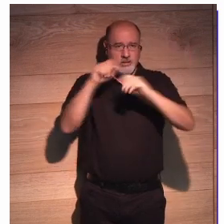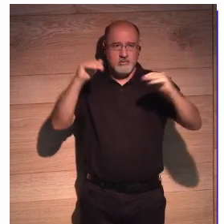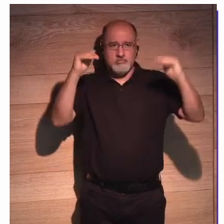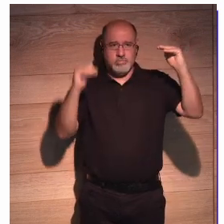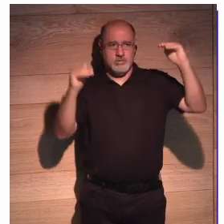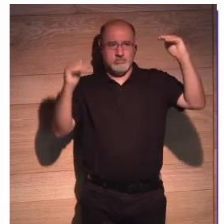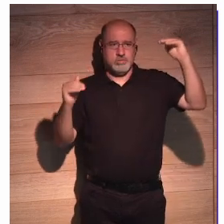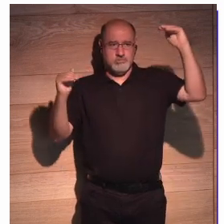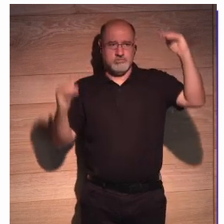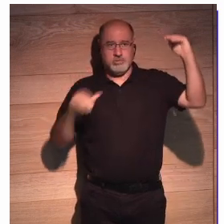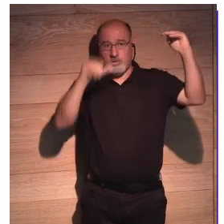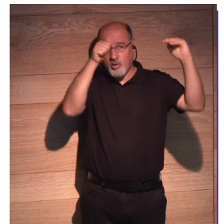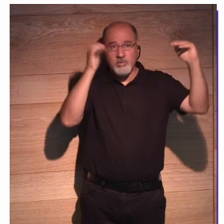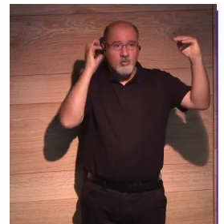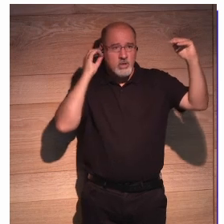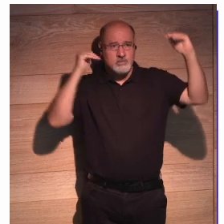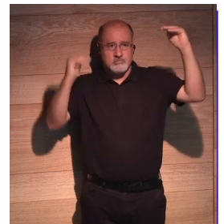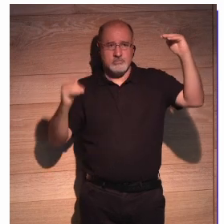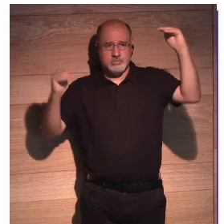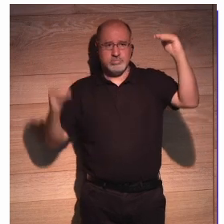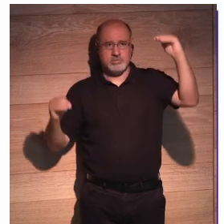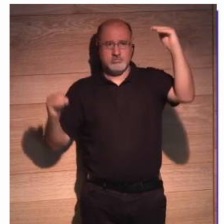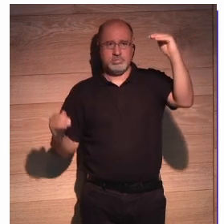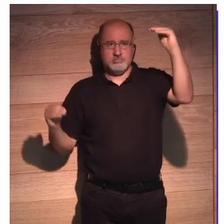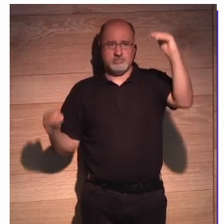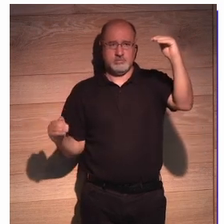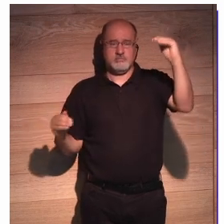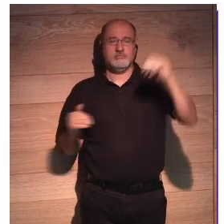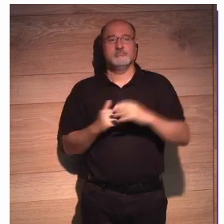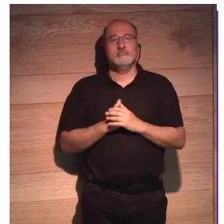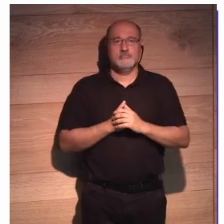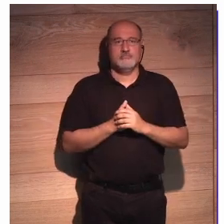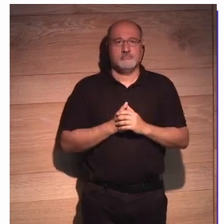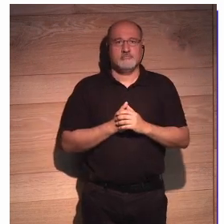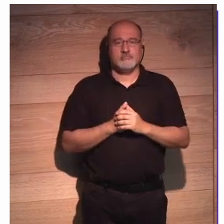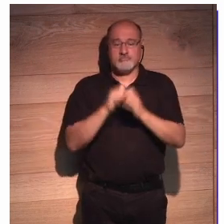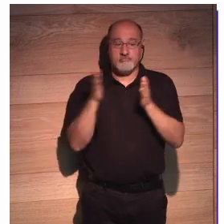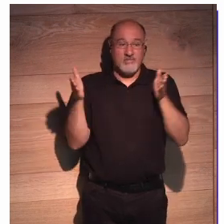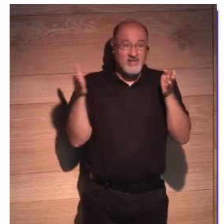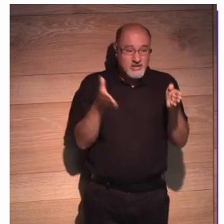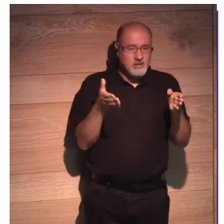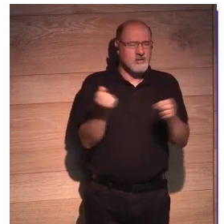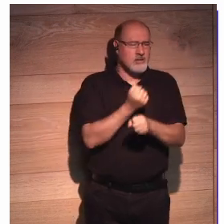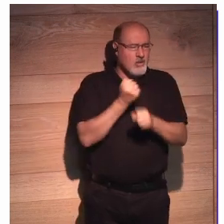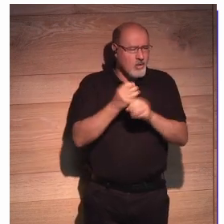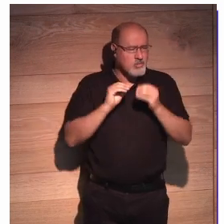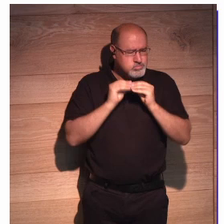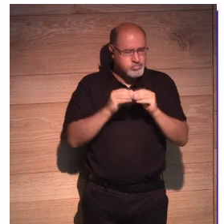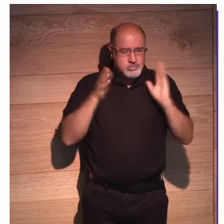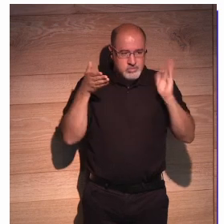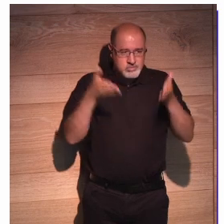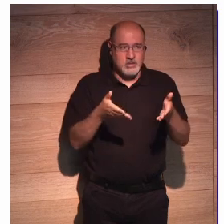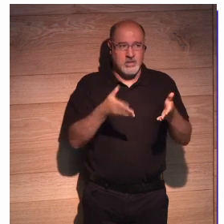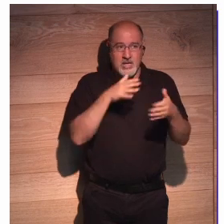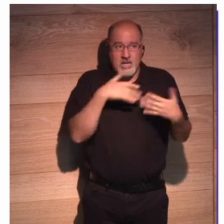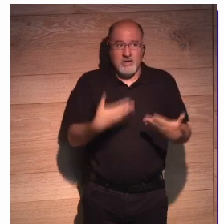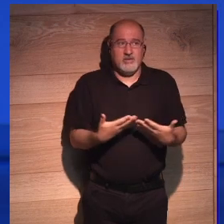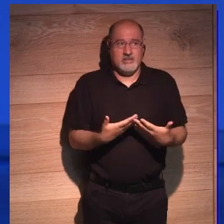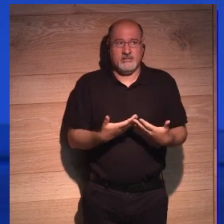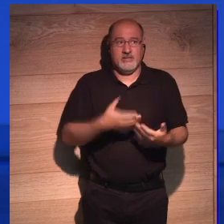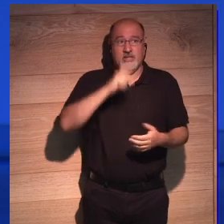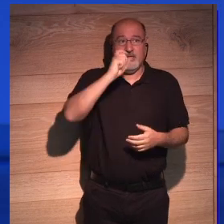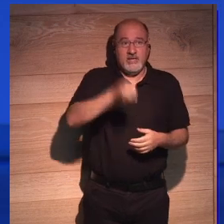point that events like XR Fest and the incredible work that's been done to make these few days happen is so